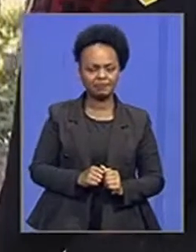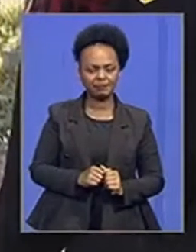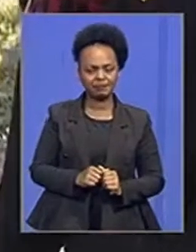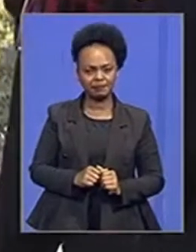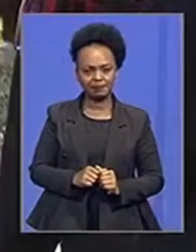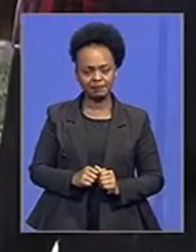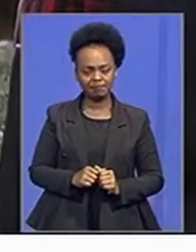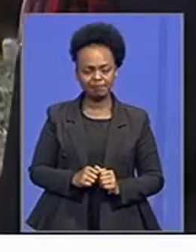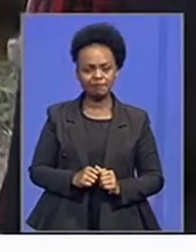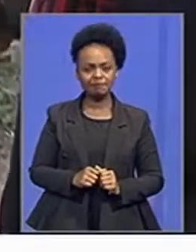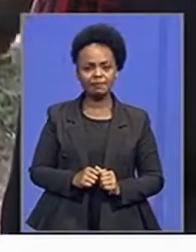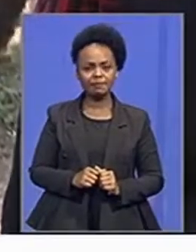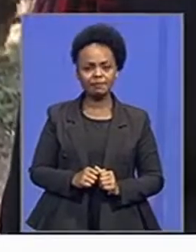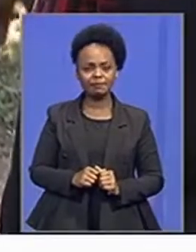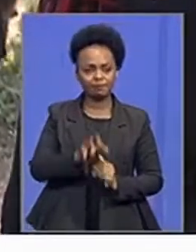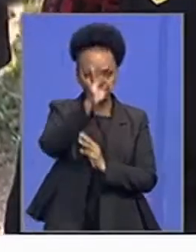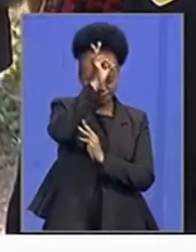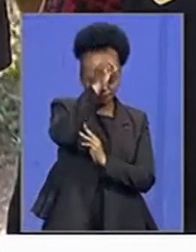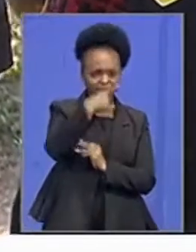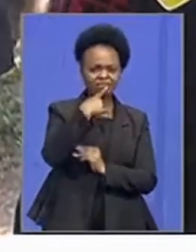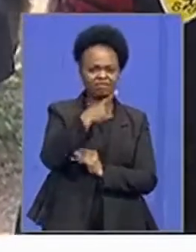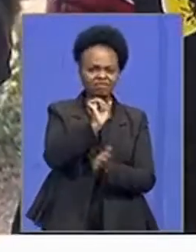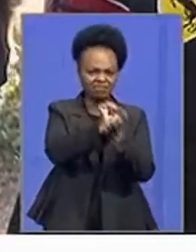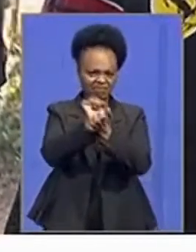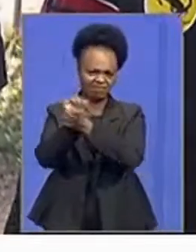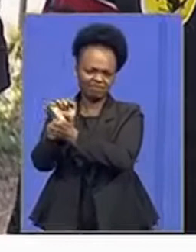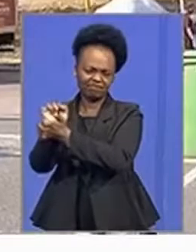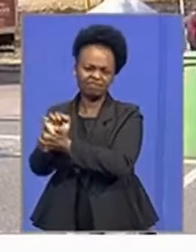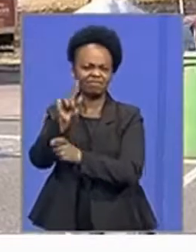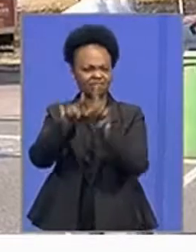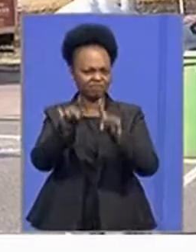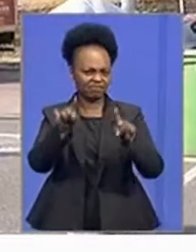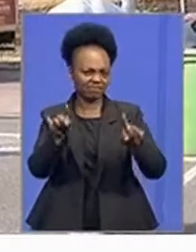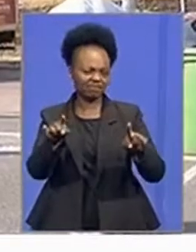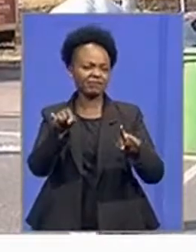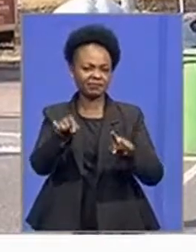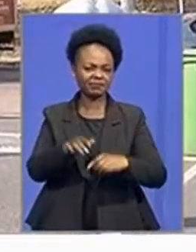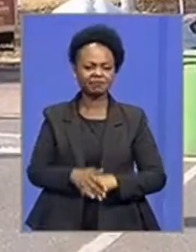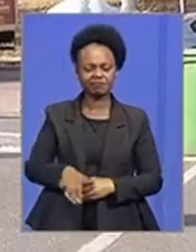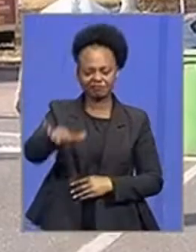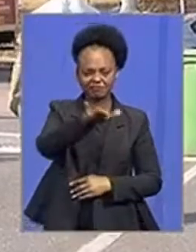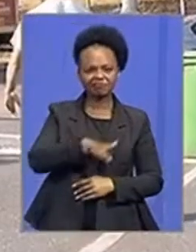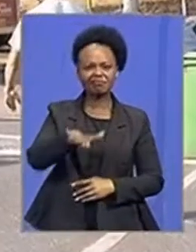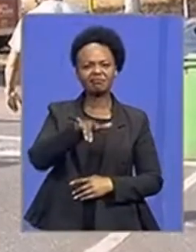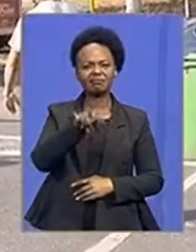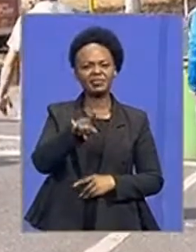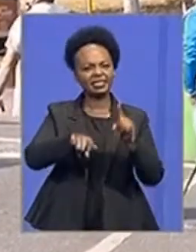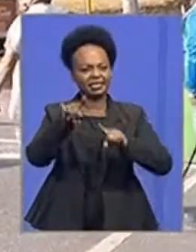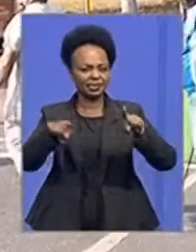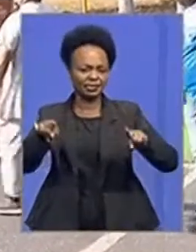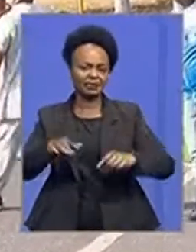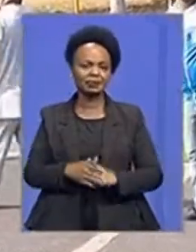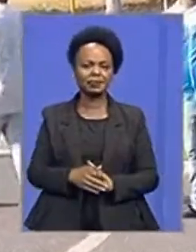Thank you. lovely young man's young man. So, don't